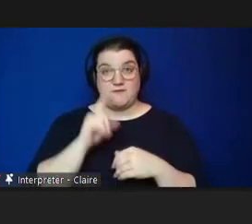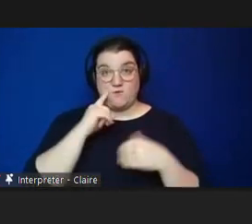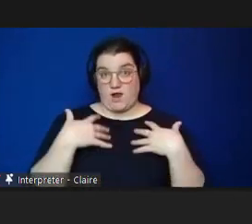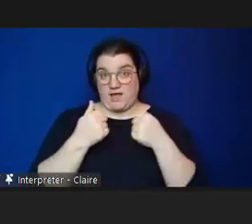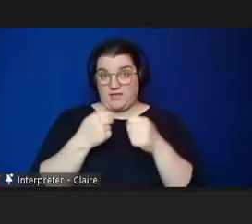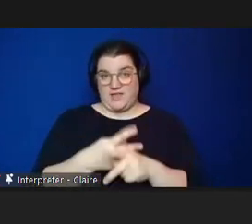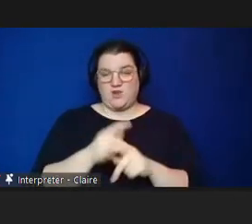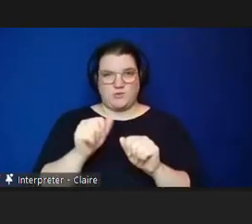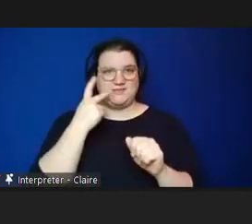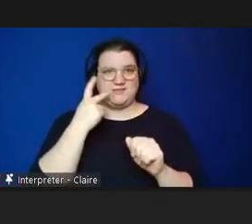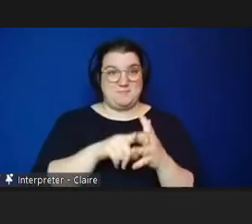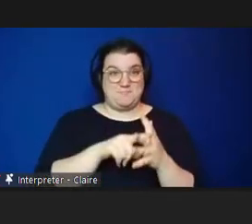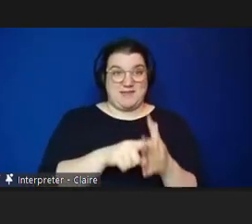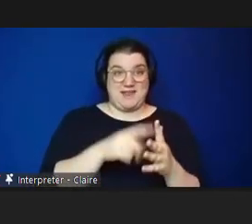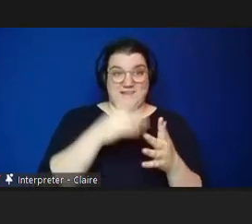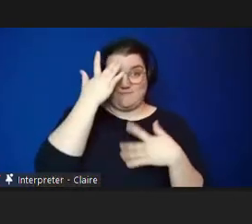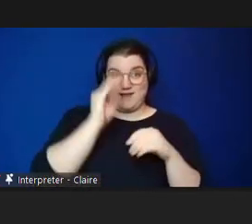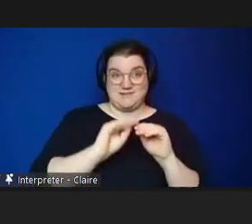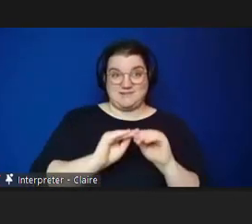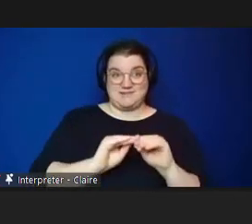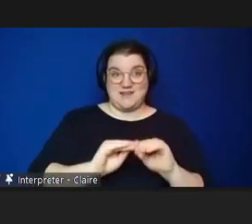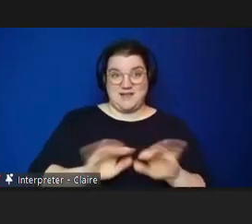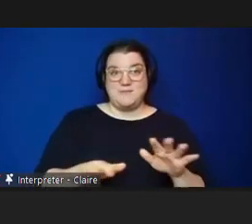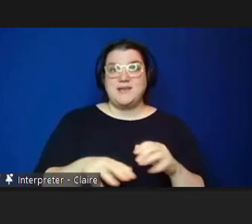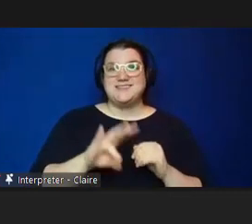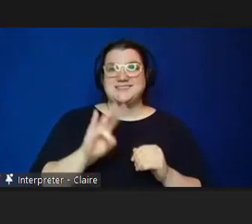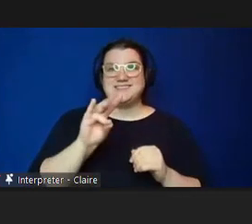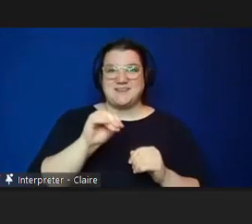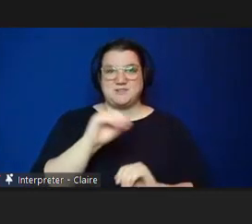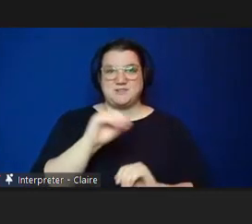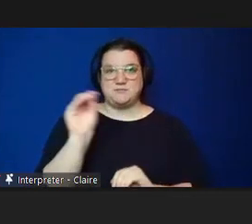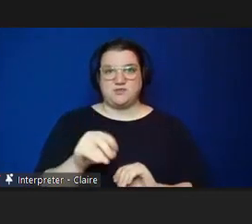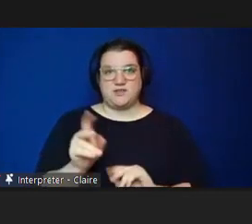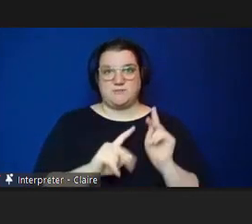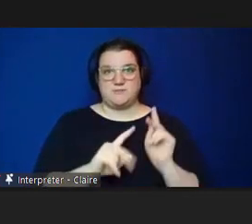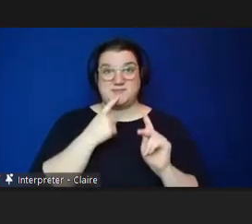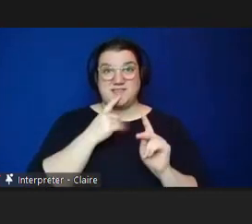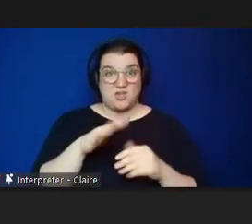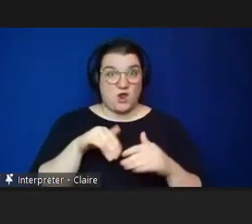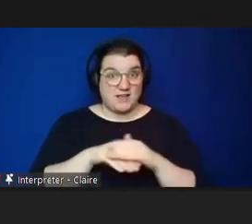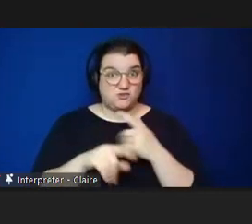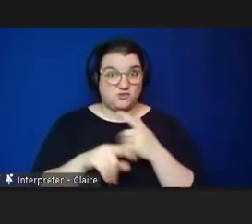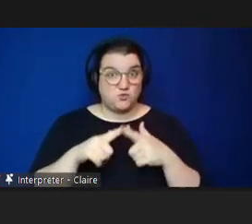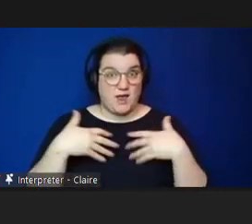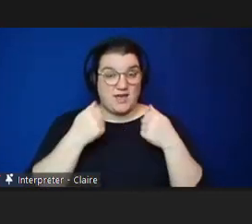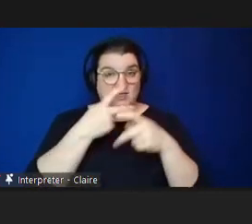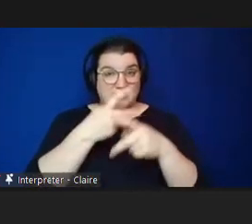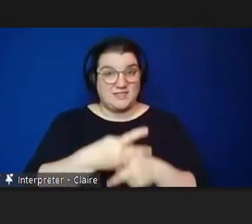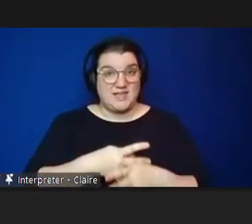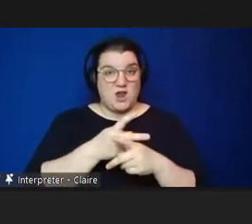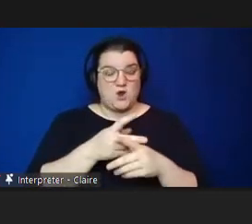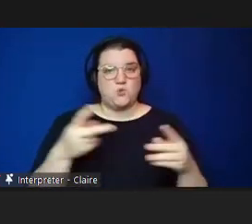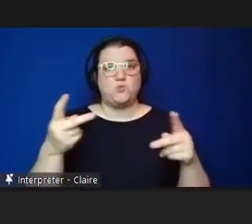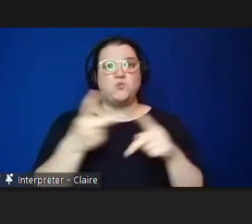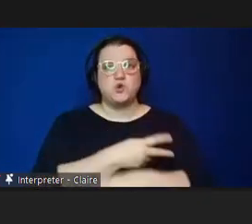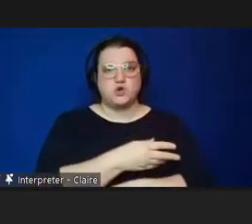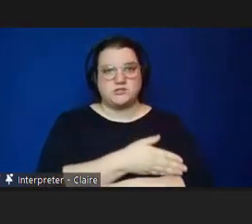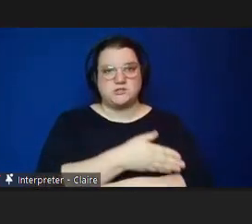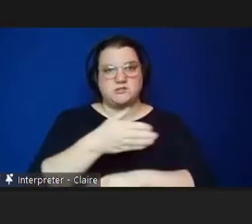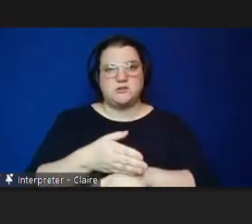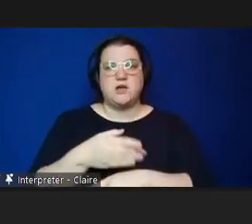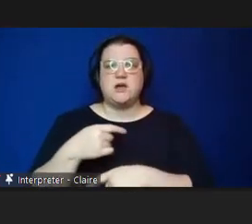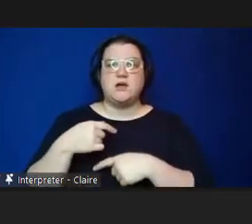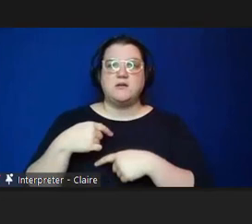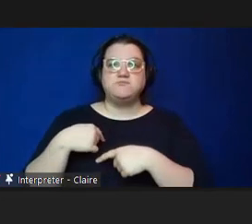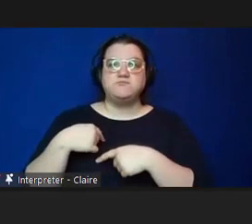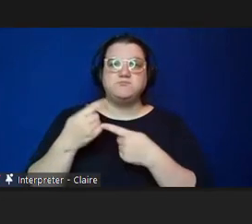of the pandemic, 70% of people were saying that their access to healthcare has worsened. This has gotten gradually better over the last